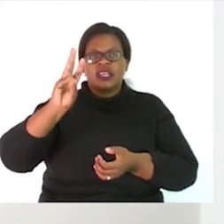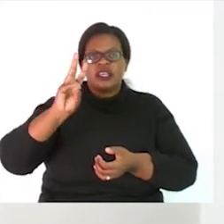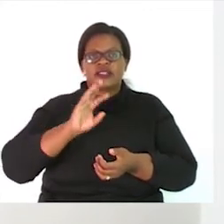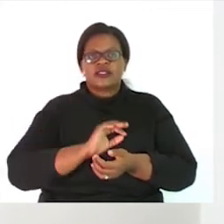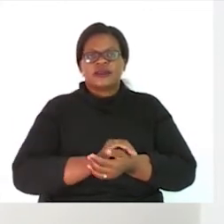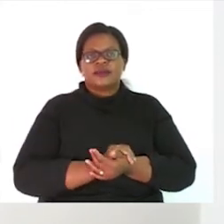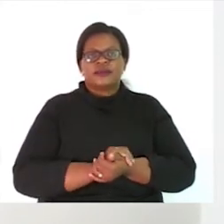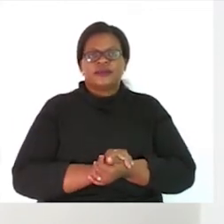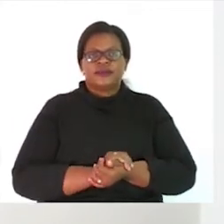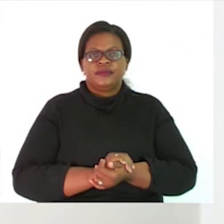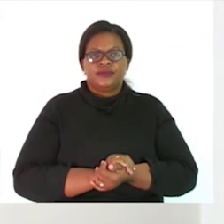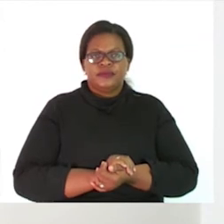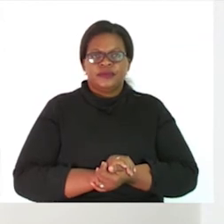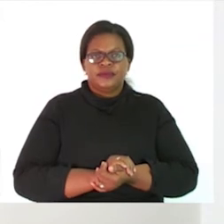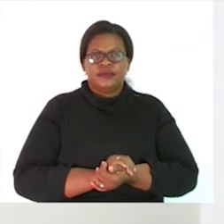6,